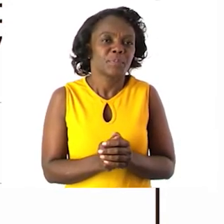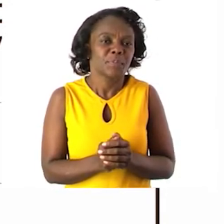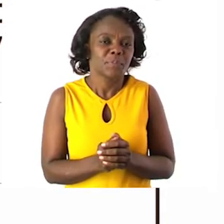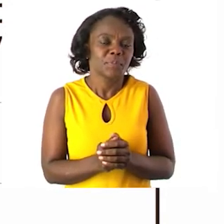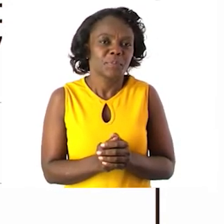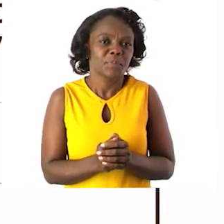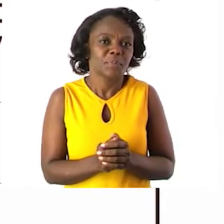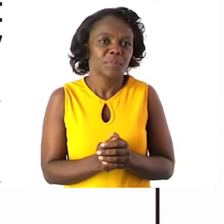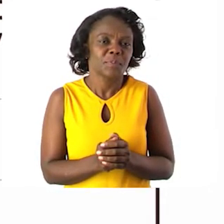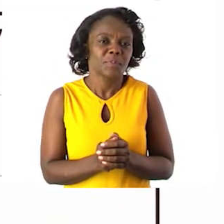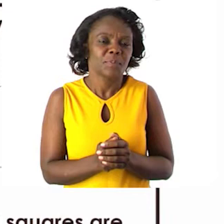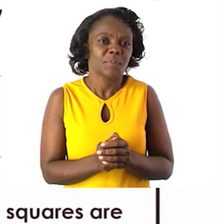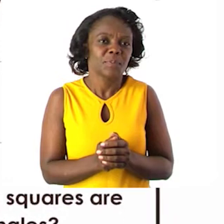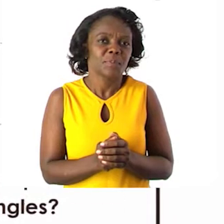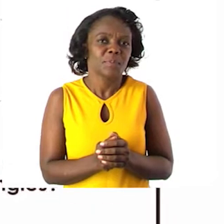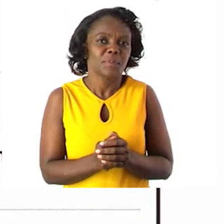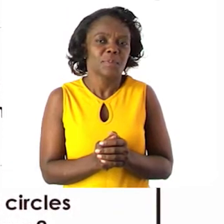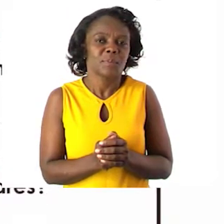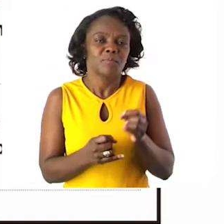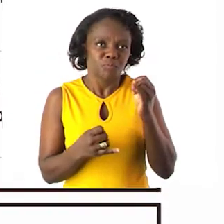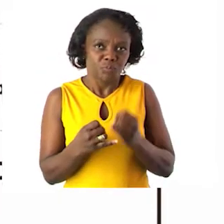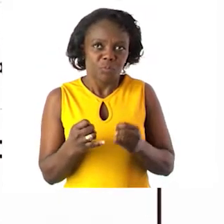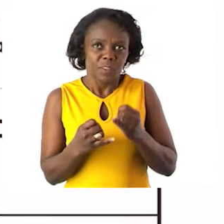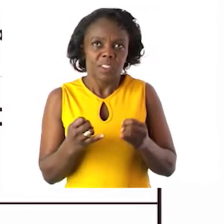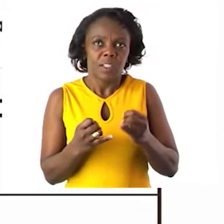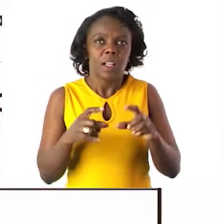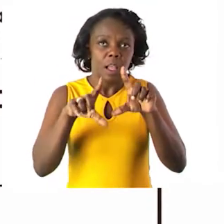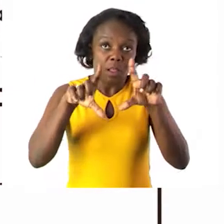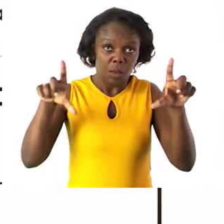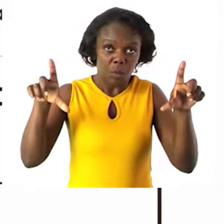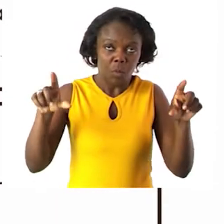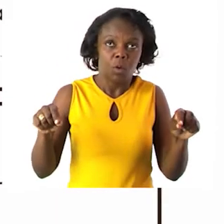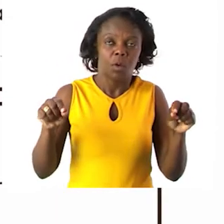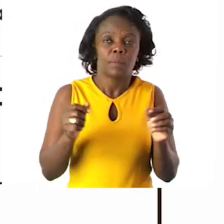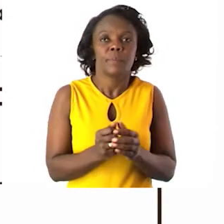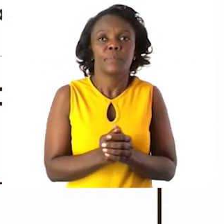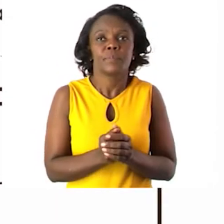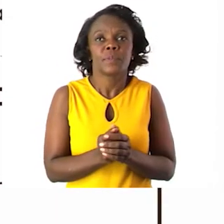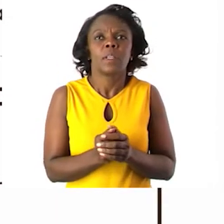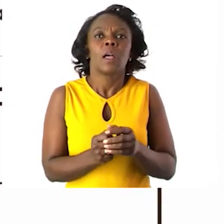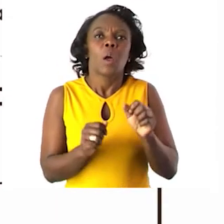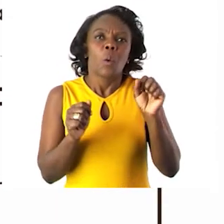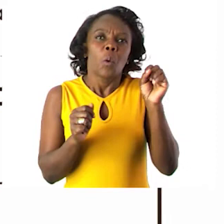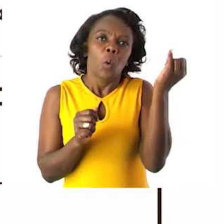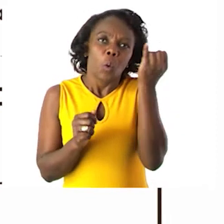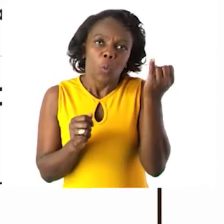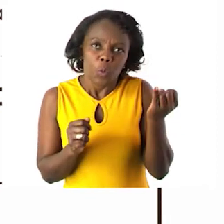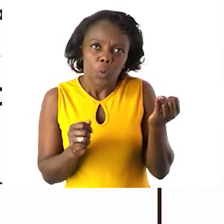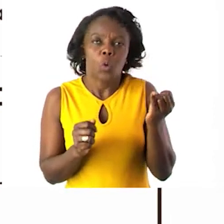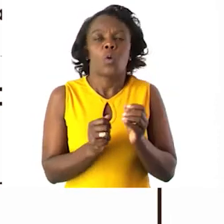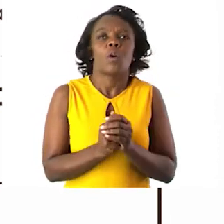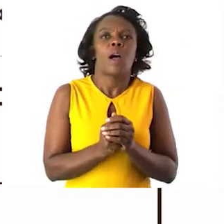answers there. And in the last block there, you have to draw the amount of each picture